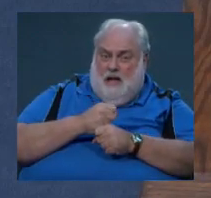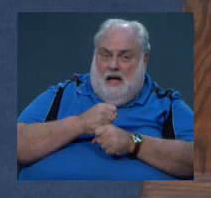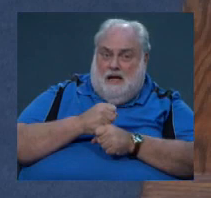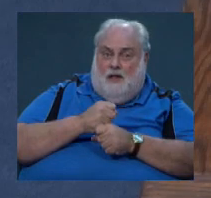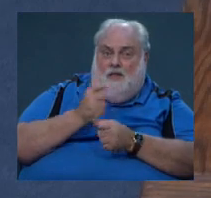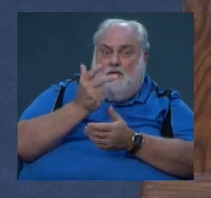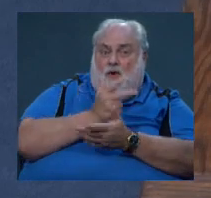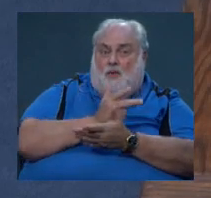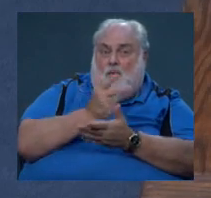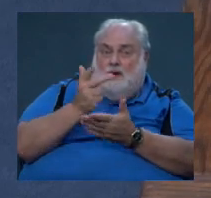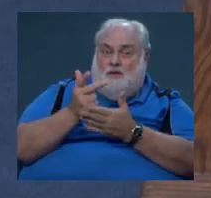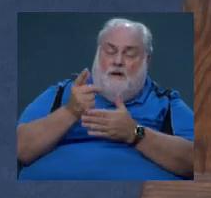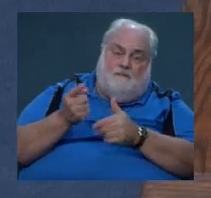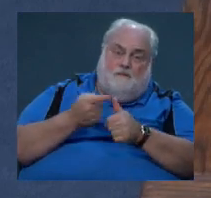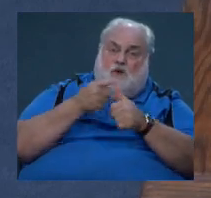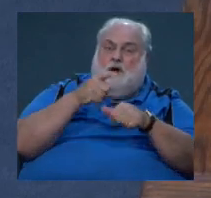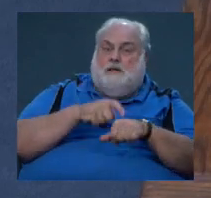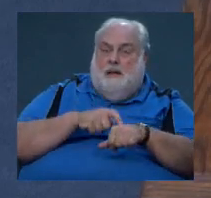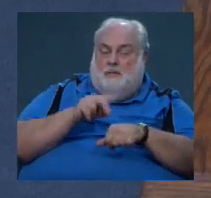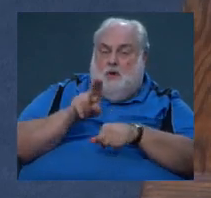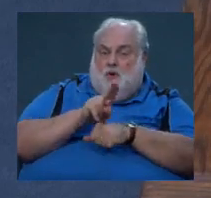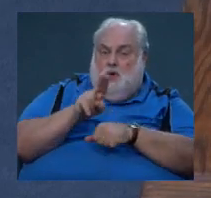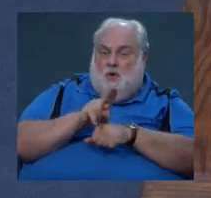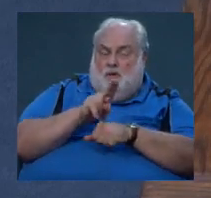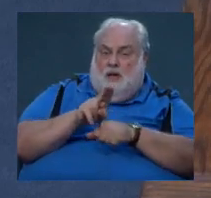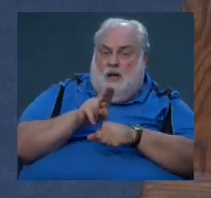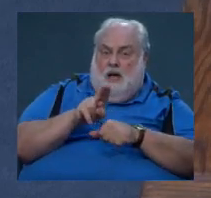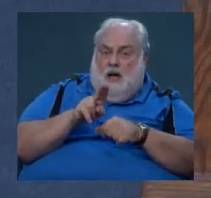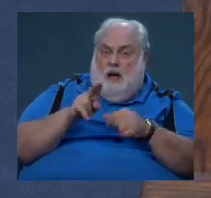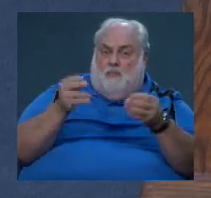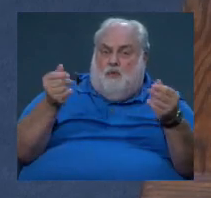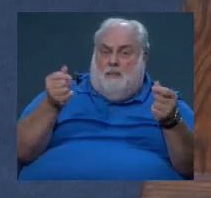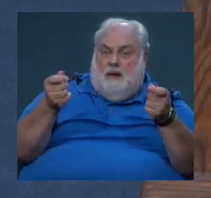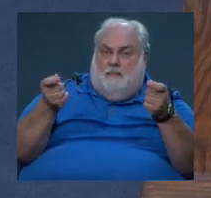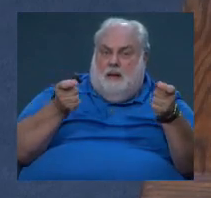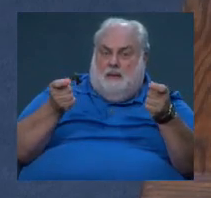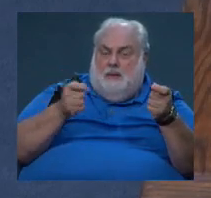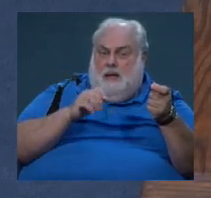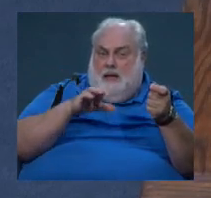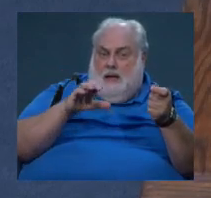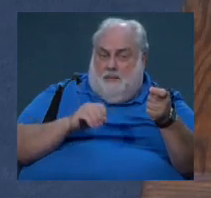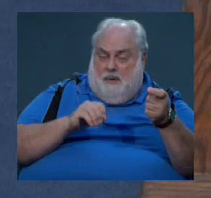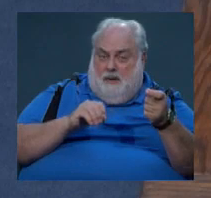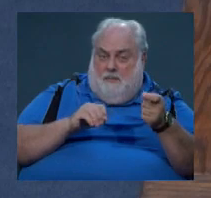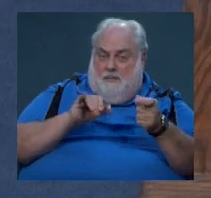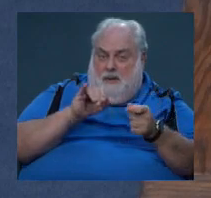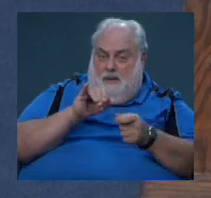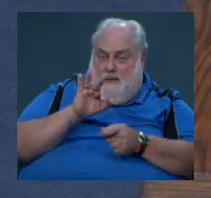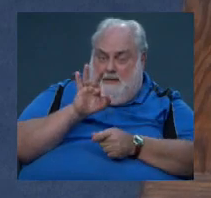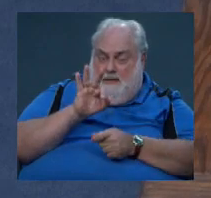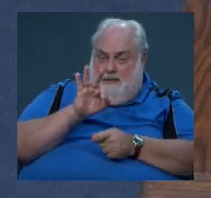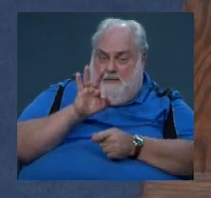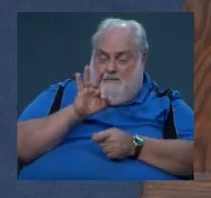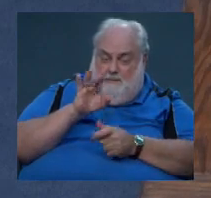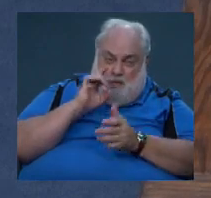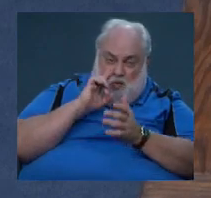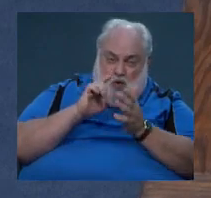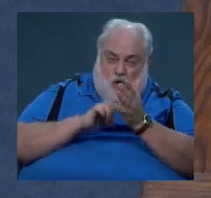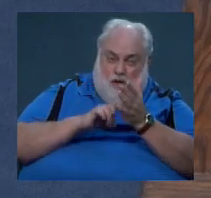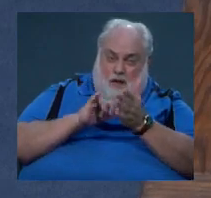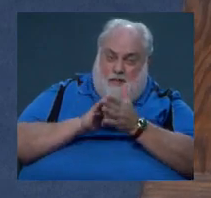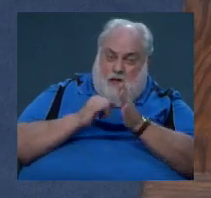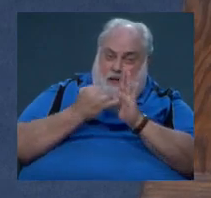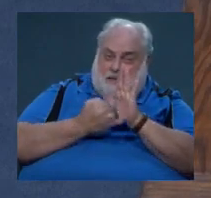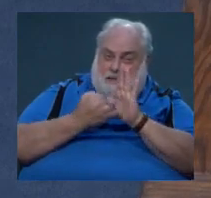weeks ago is the first time he utilized a property management company. But if you look at that sketch of what